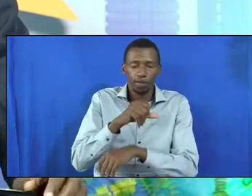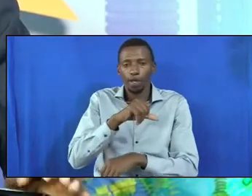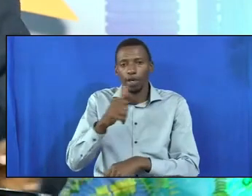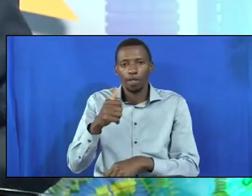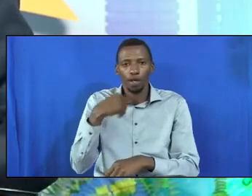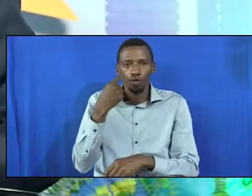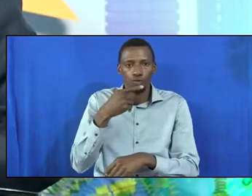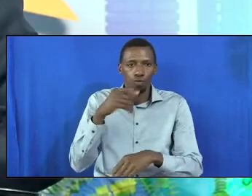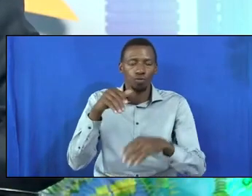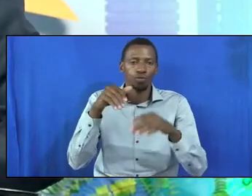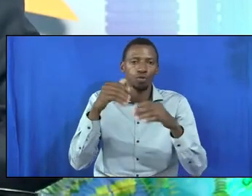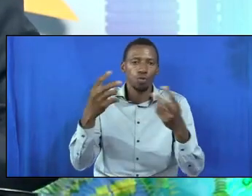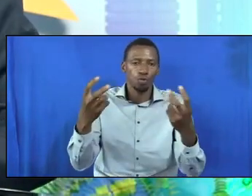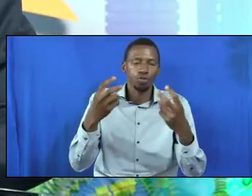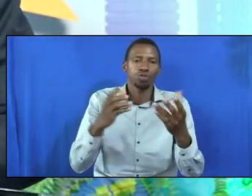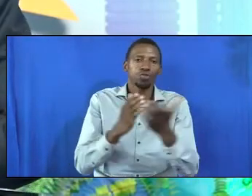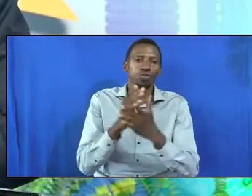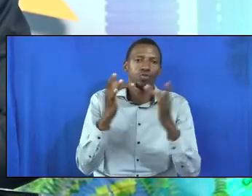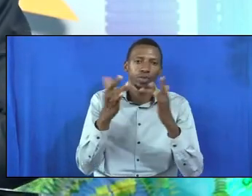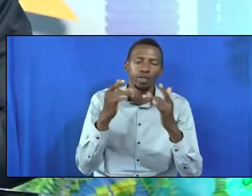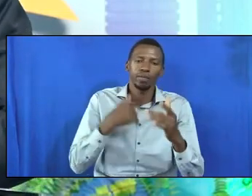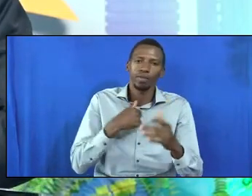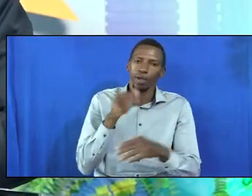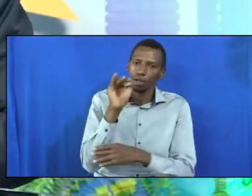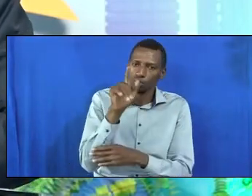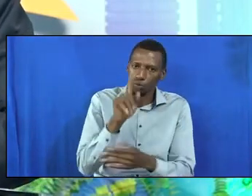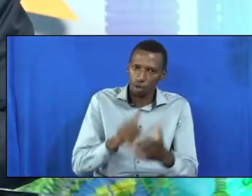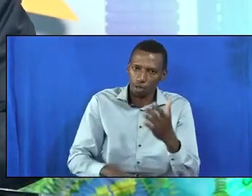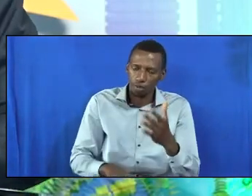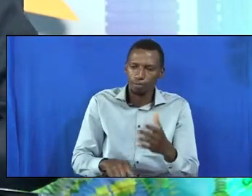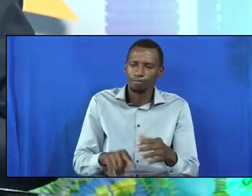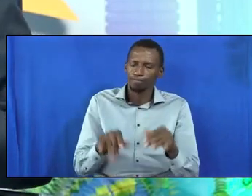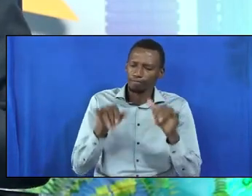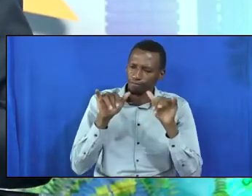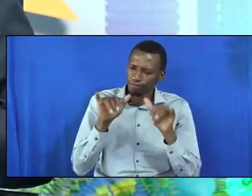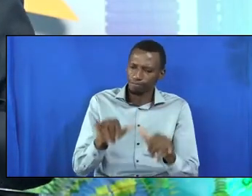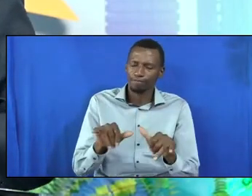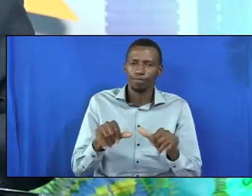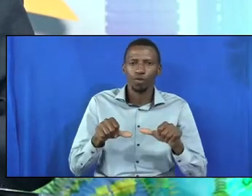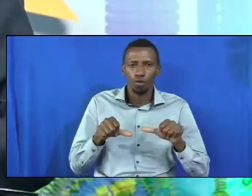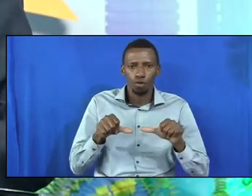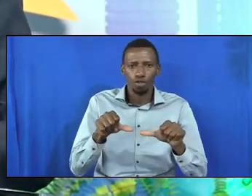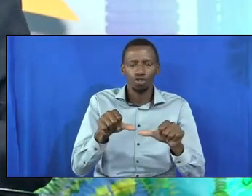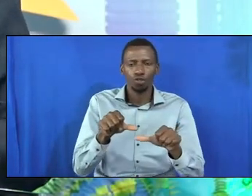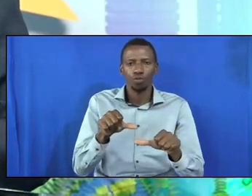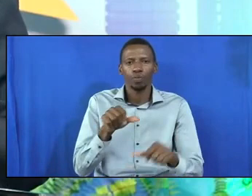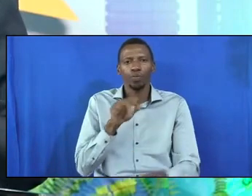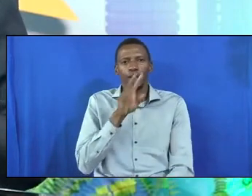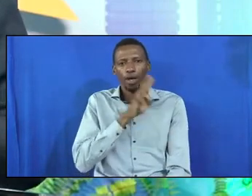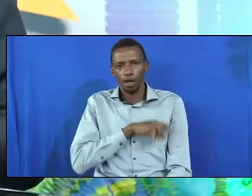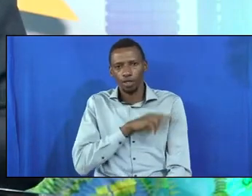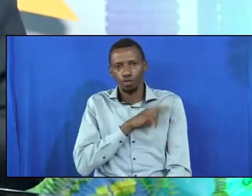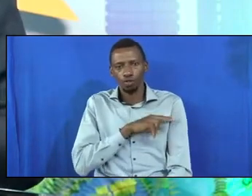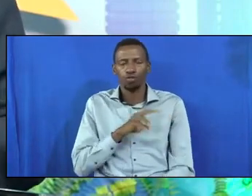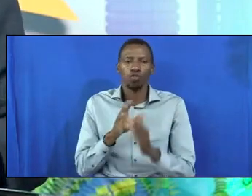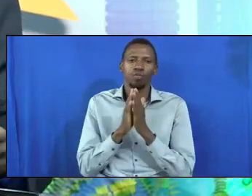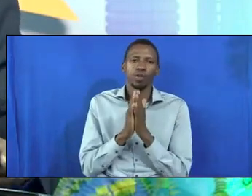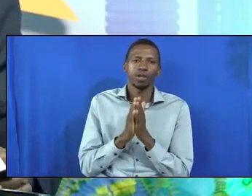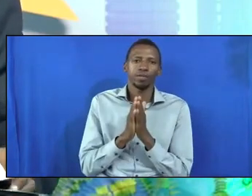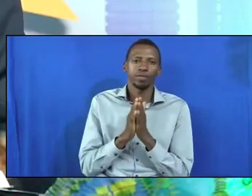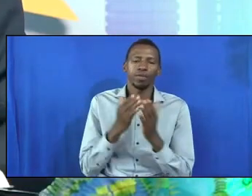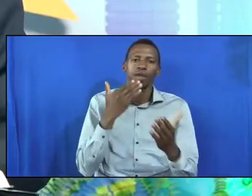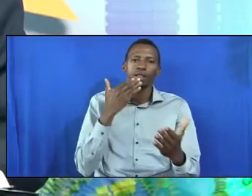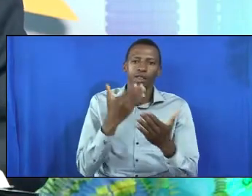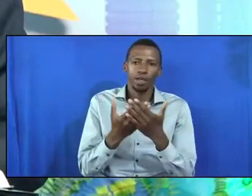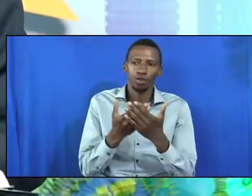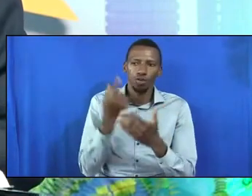I am still asking that you maintain the attitude of prayer. So thank you very much that you have been there, you've been